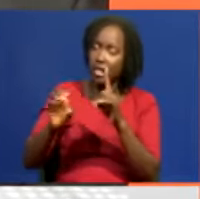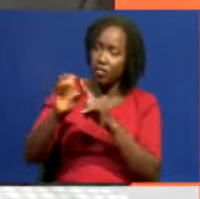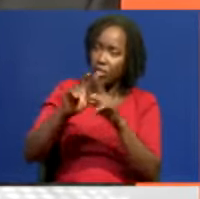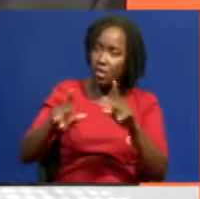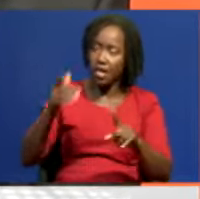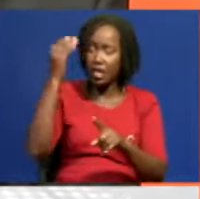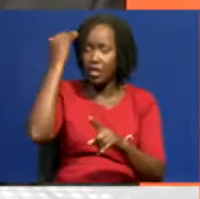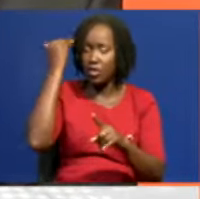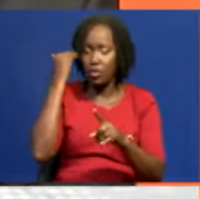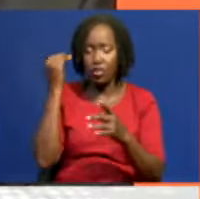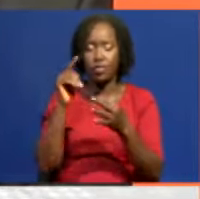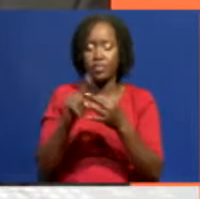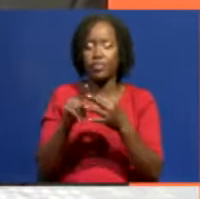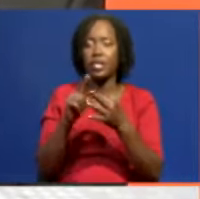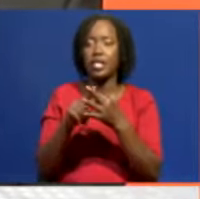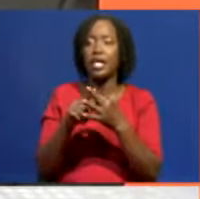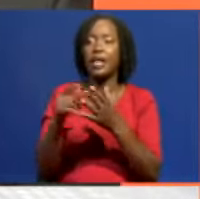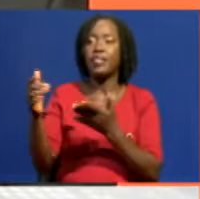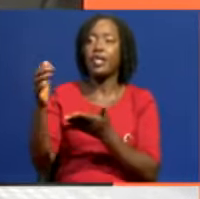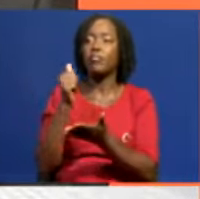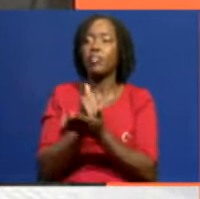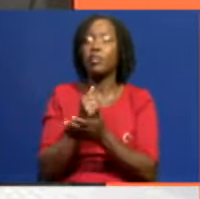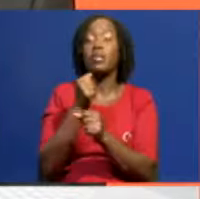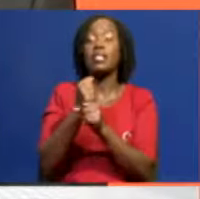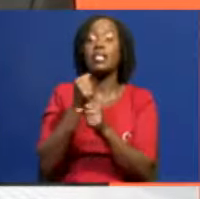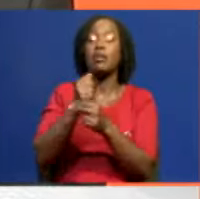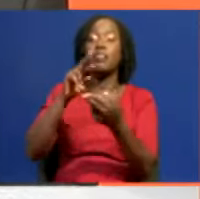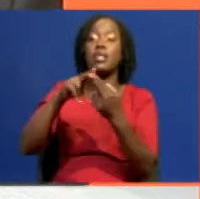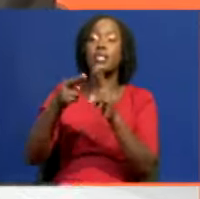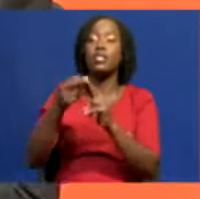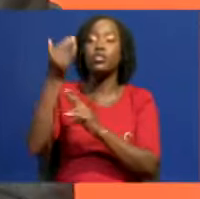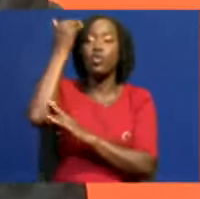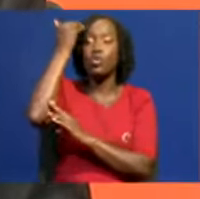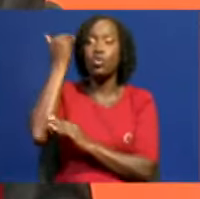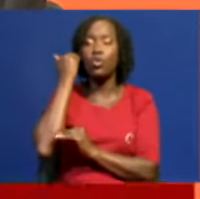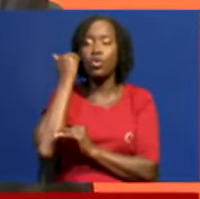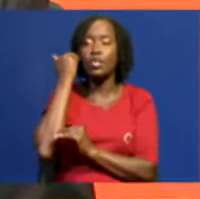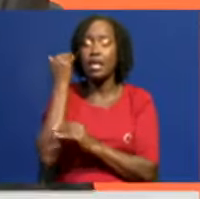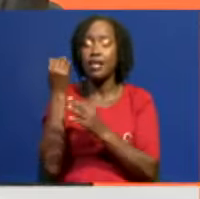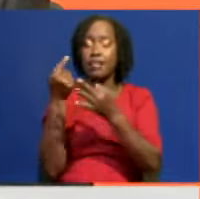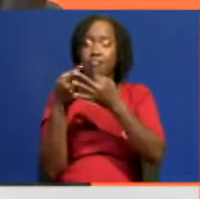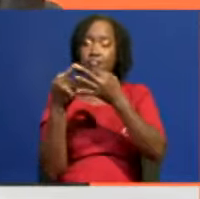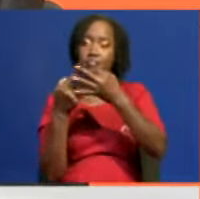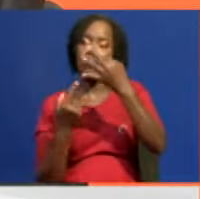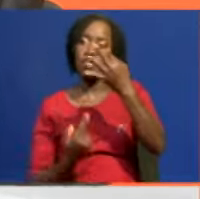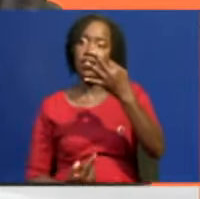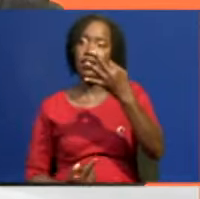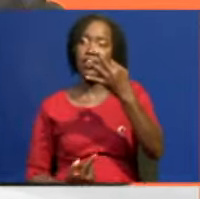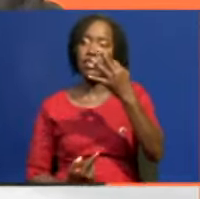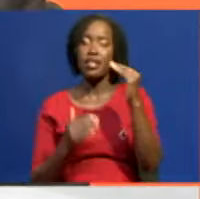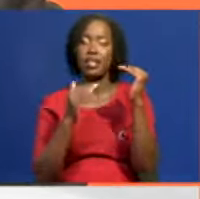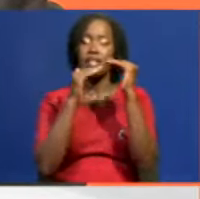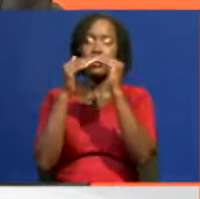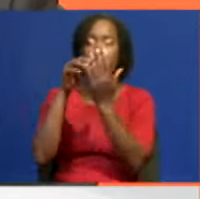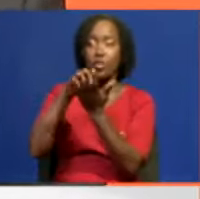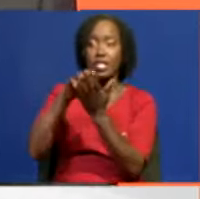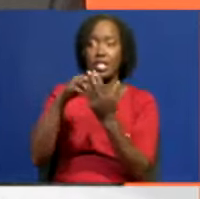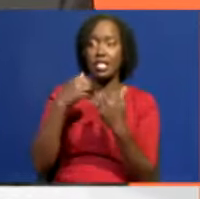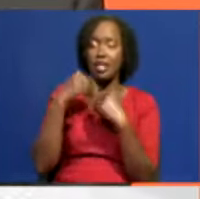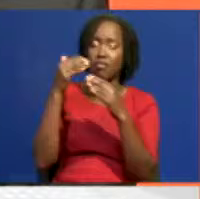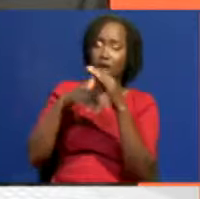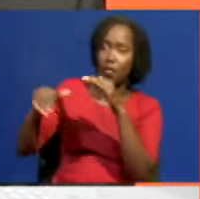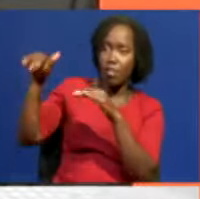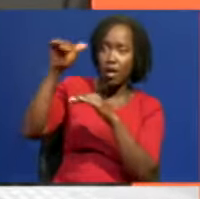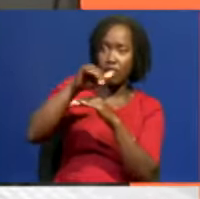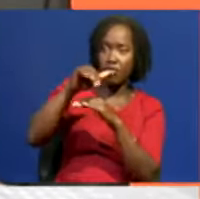Court. We also have the Employment and Labor Relation Court. The three are courts of equal status. Above them, we have